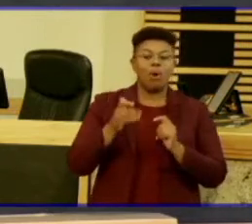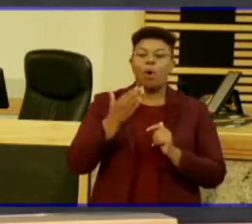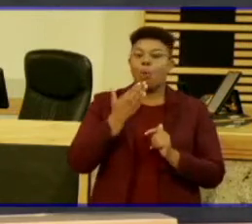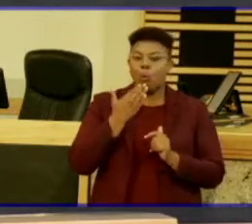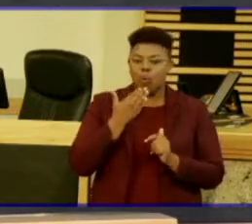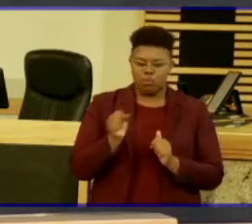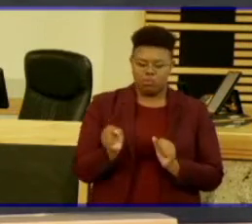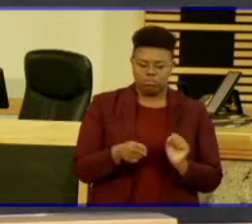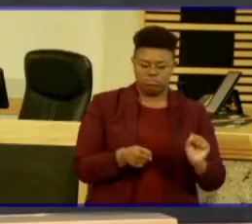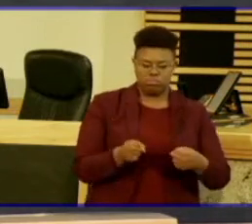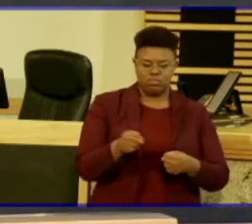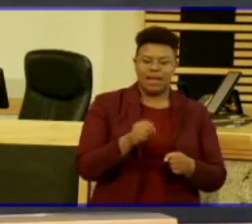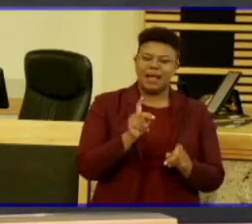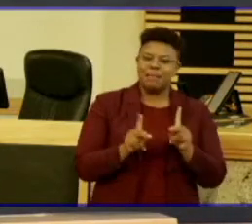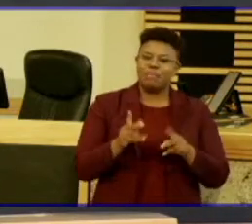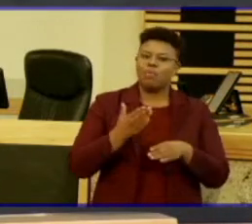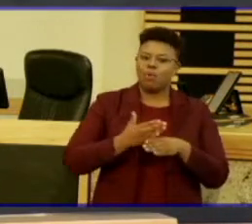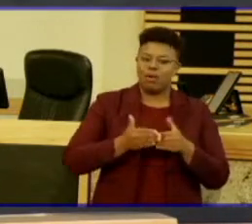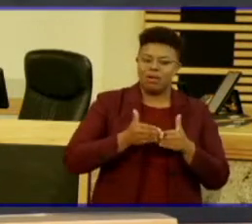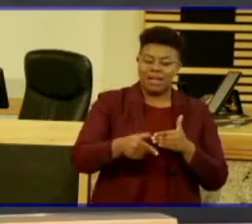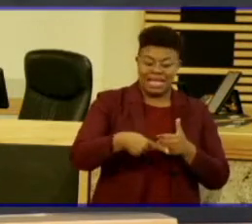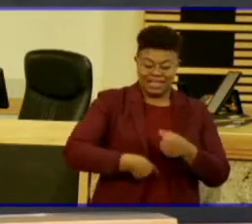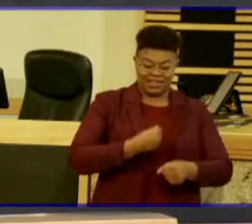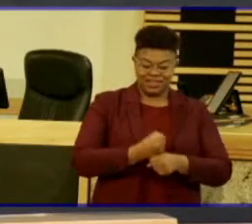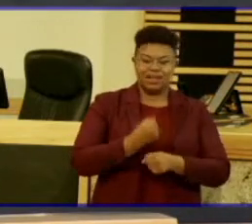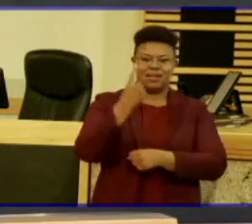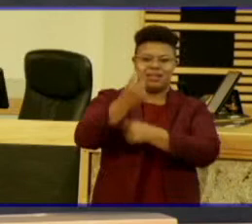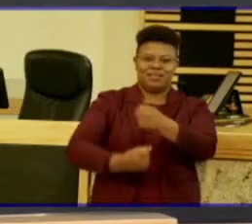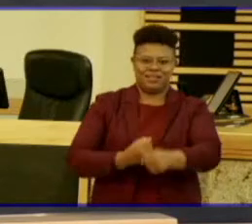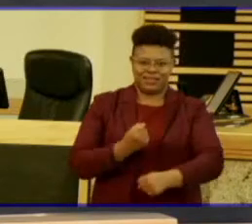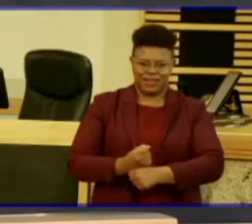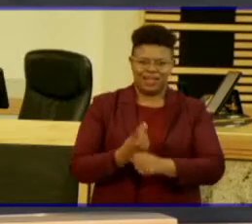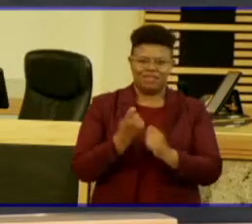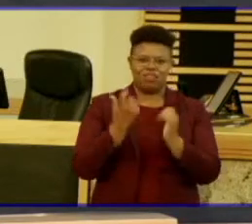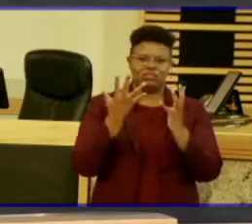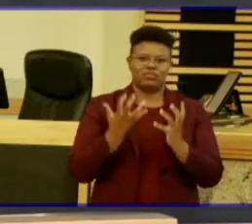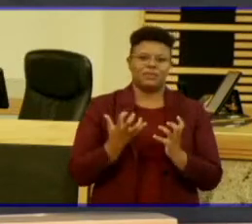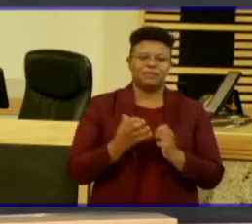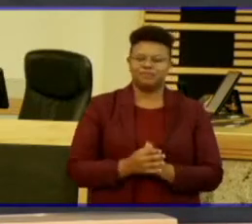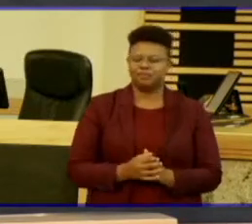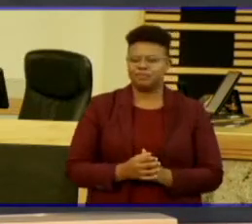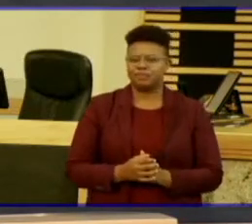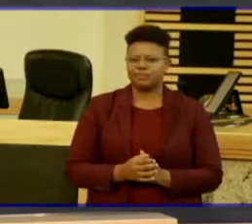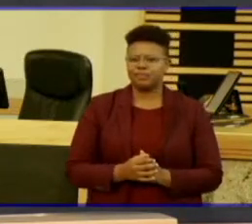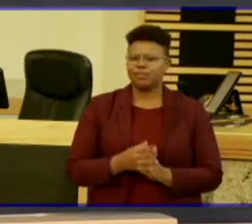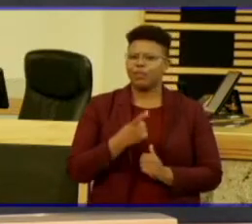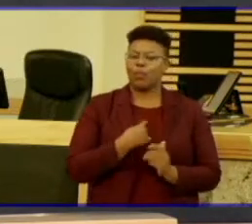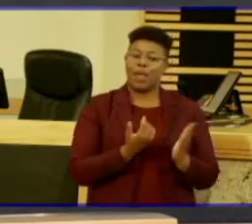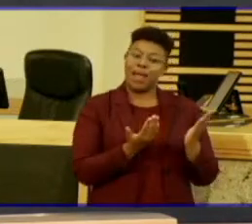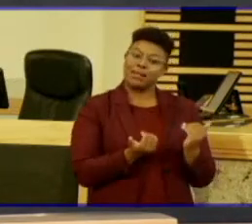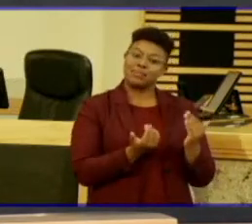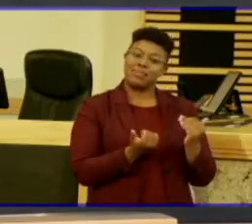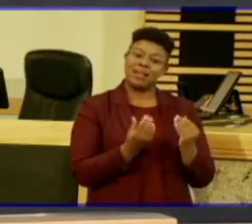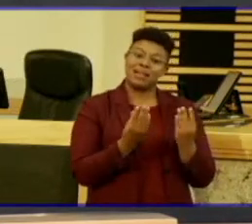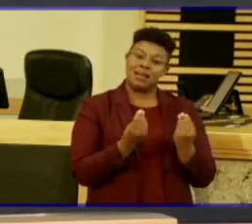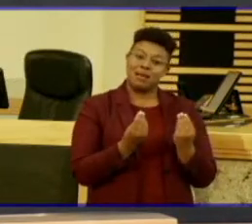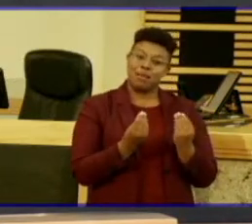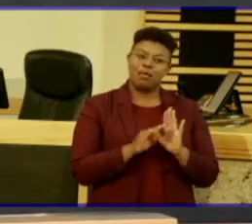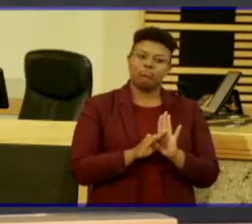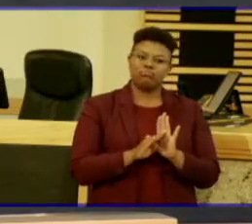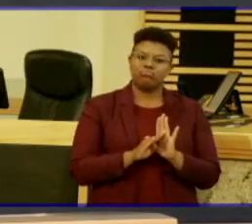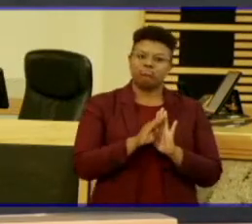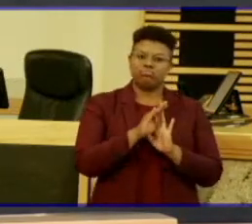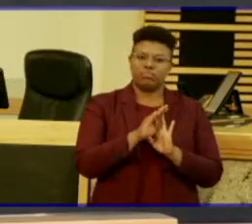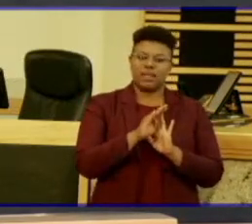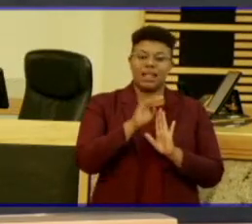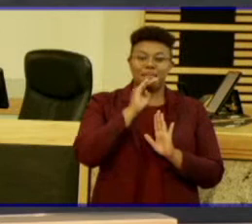of 2020-2021 financial year. We expect these numbers to increase by end of the